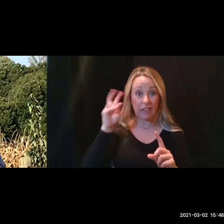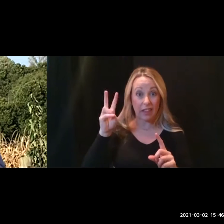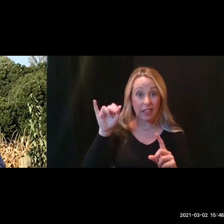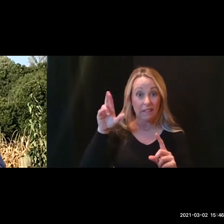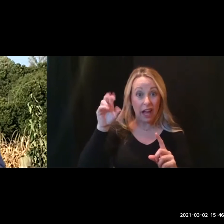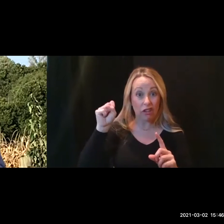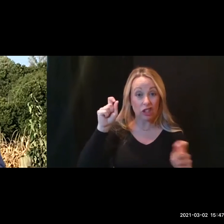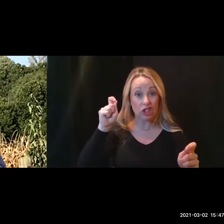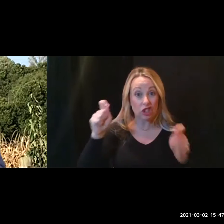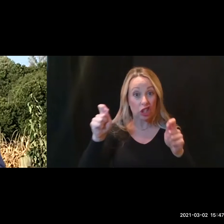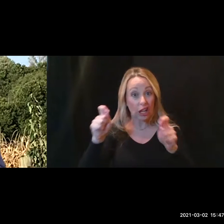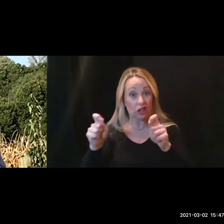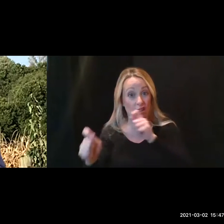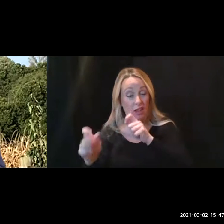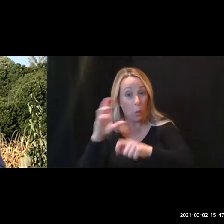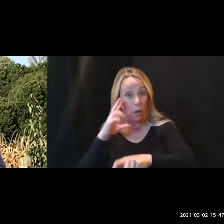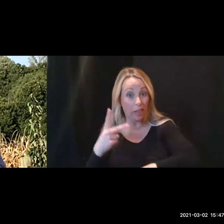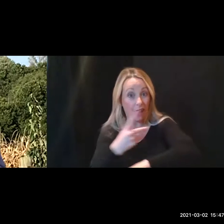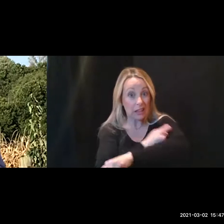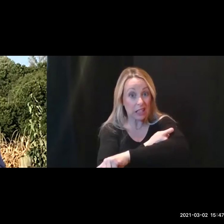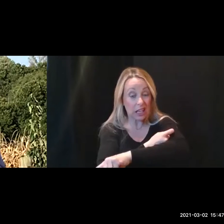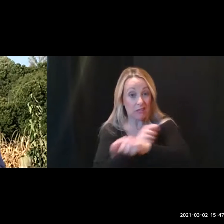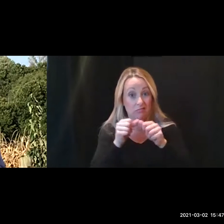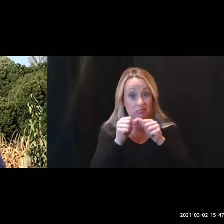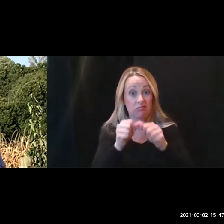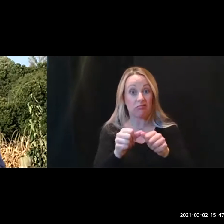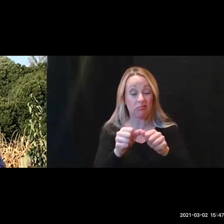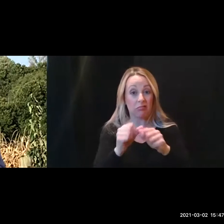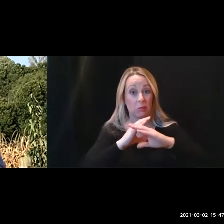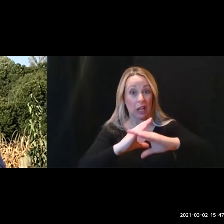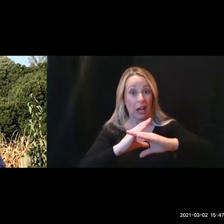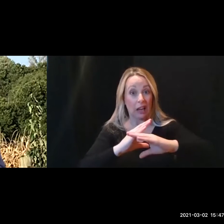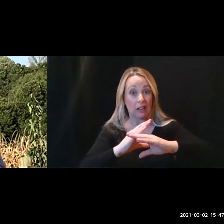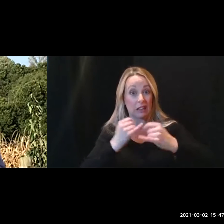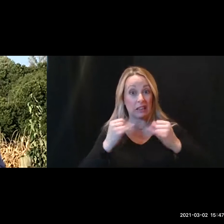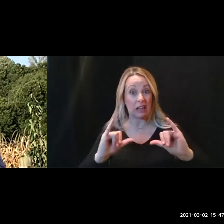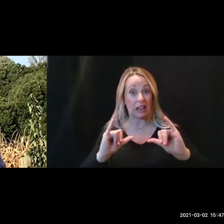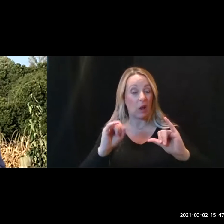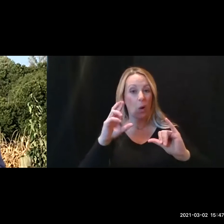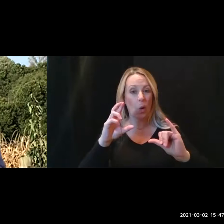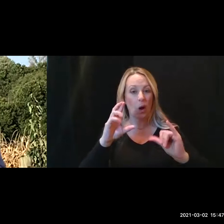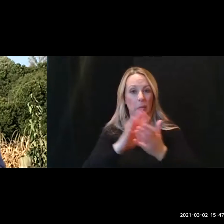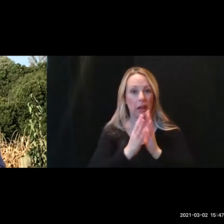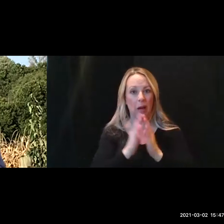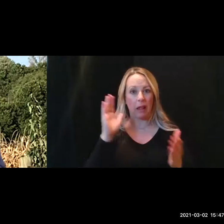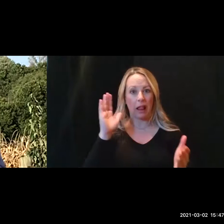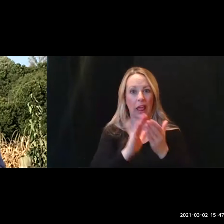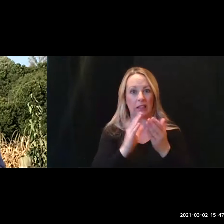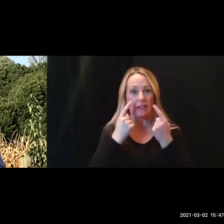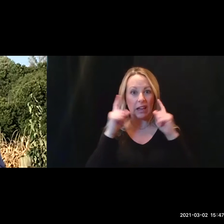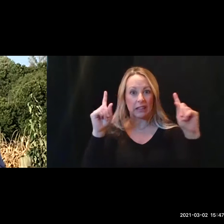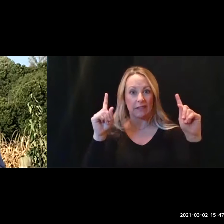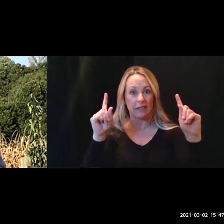developed against the wild type or original strains be less. What is